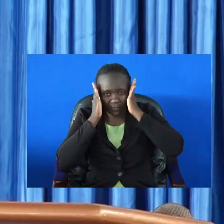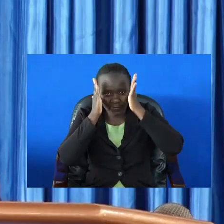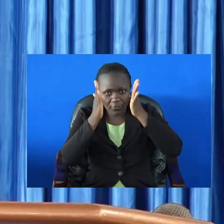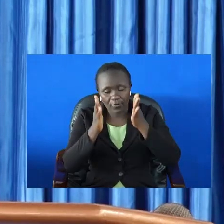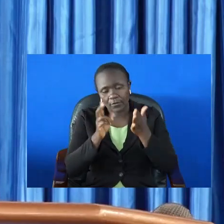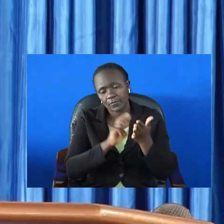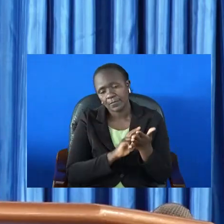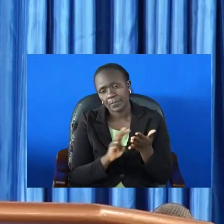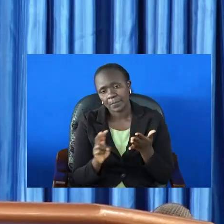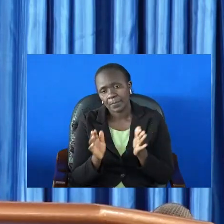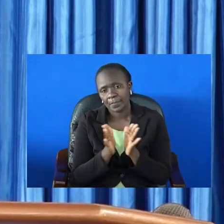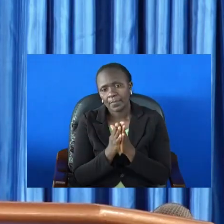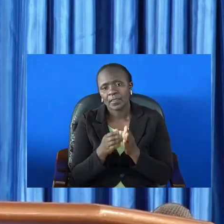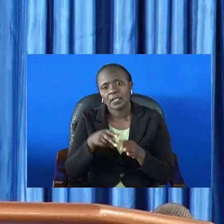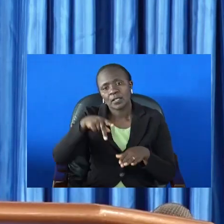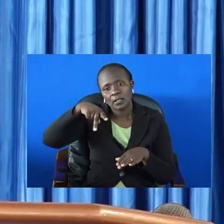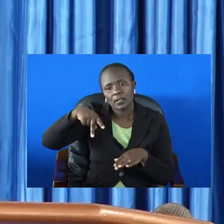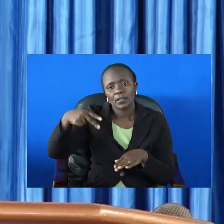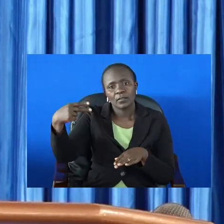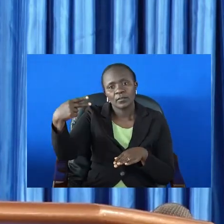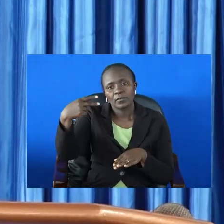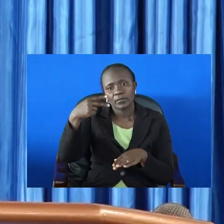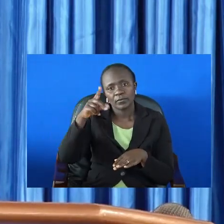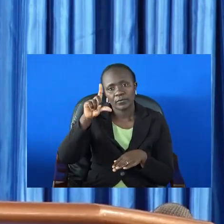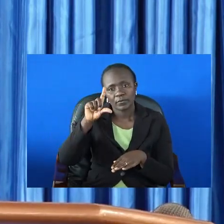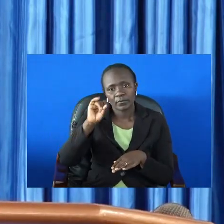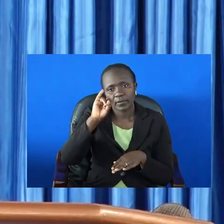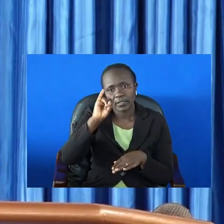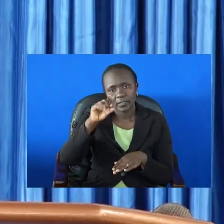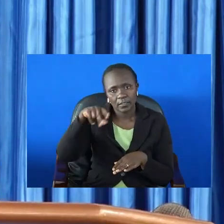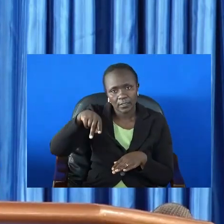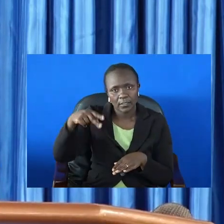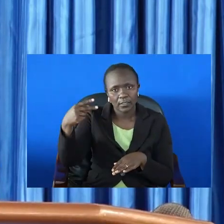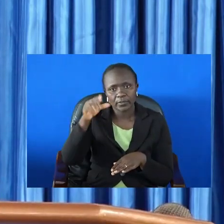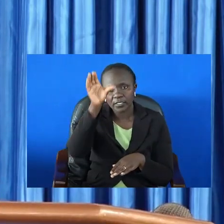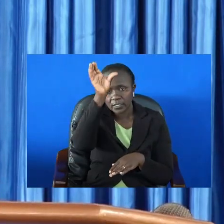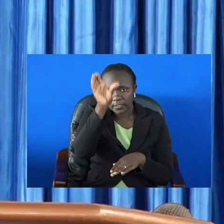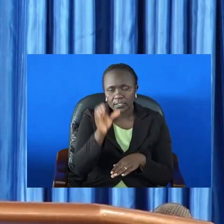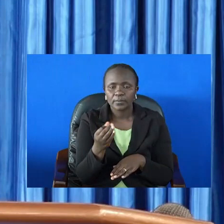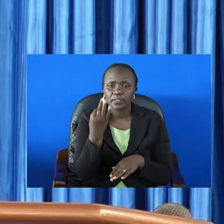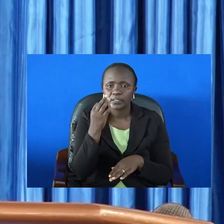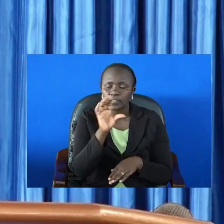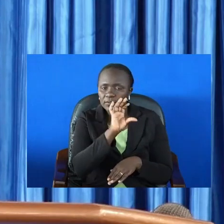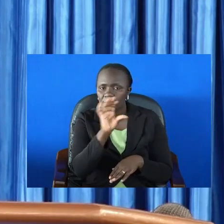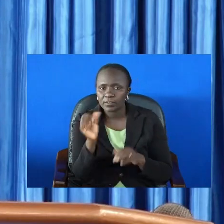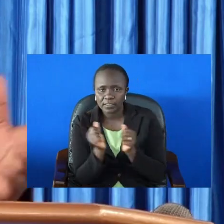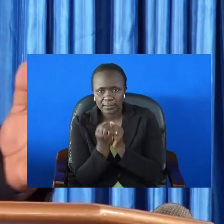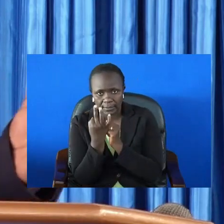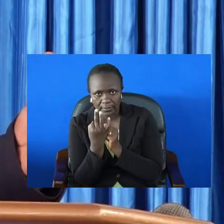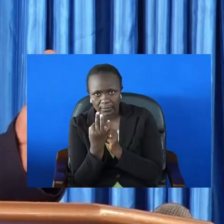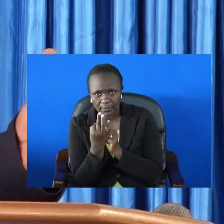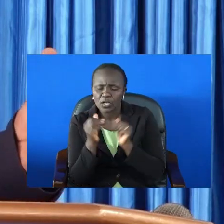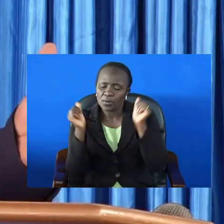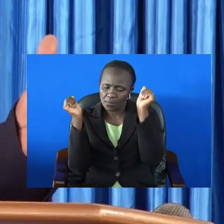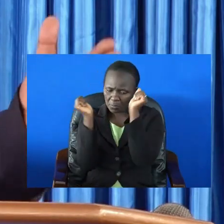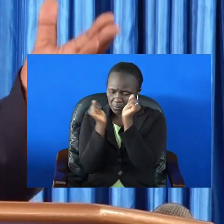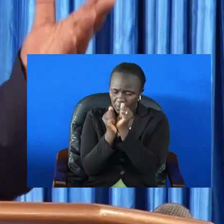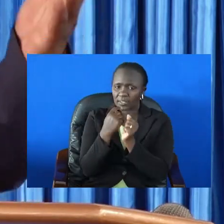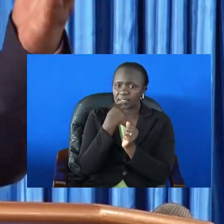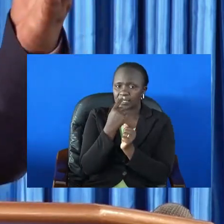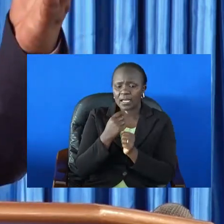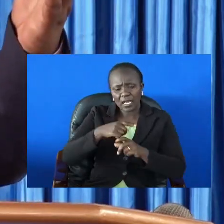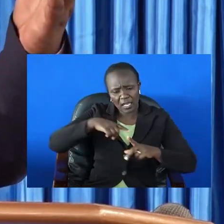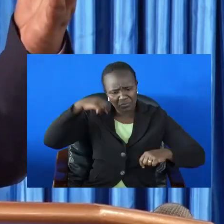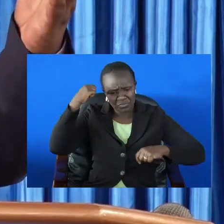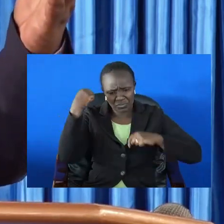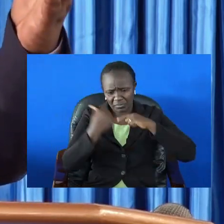book of Philippians chapter 3, verse 13. Paul was saying, I'm not beating